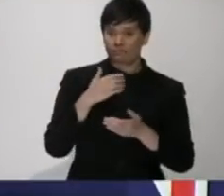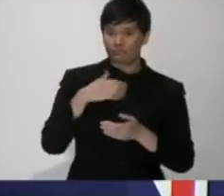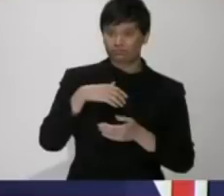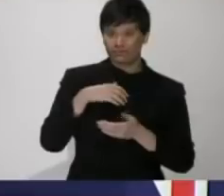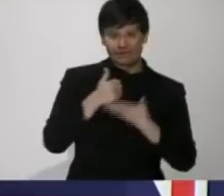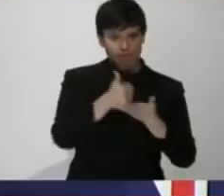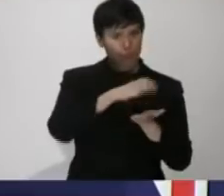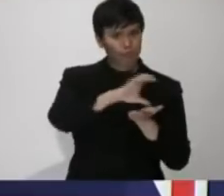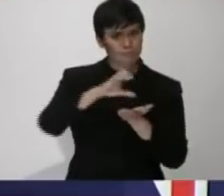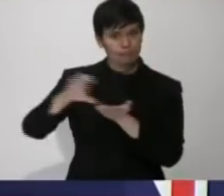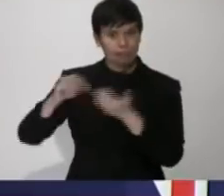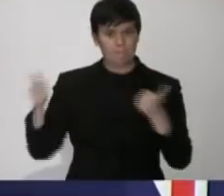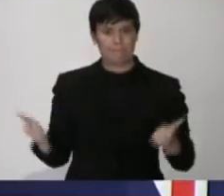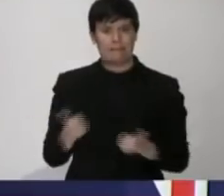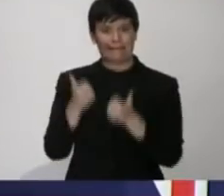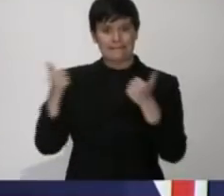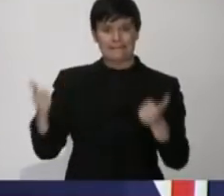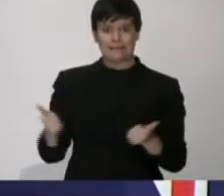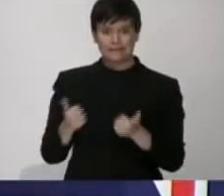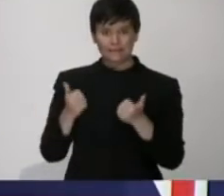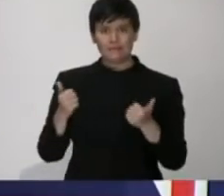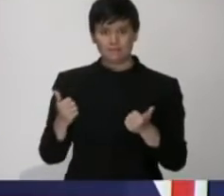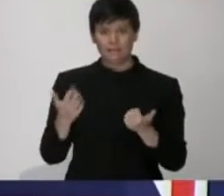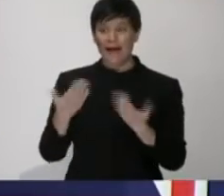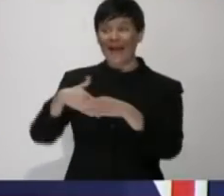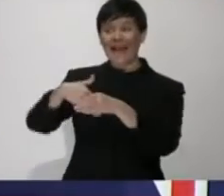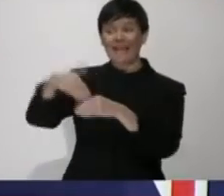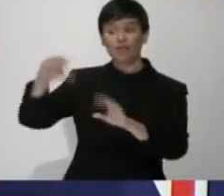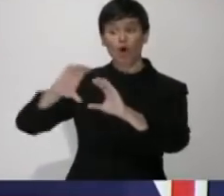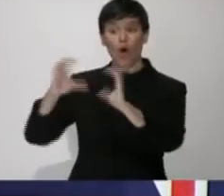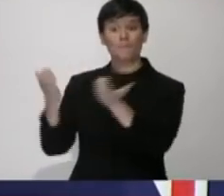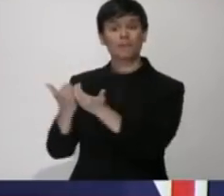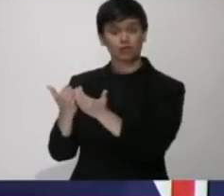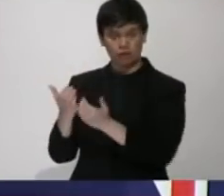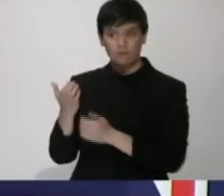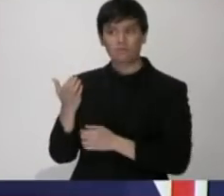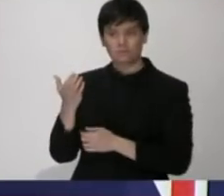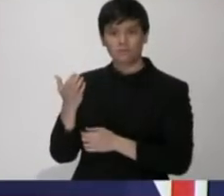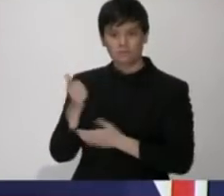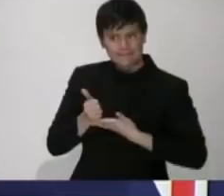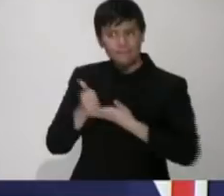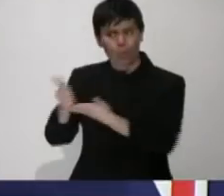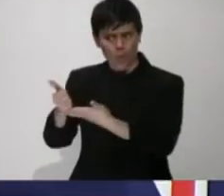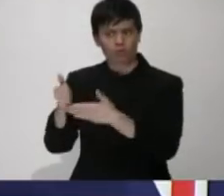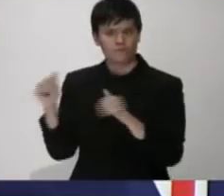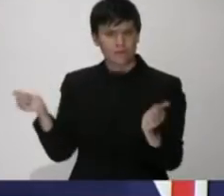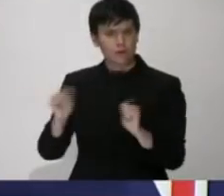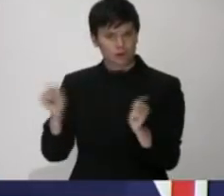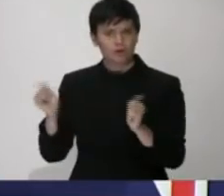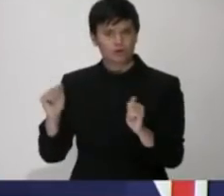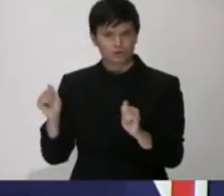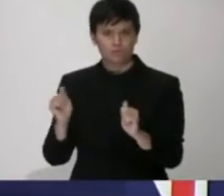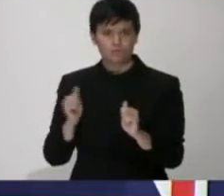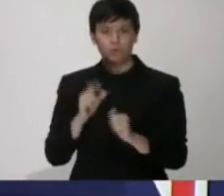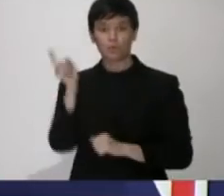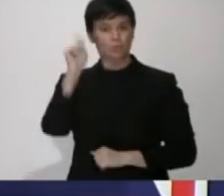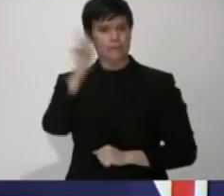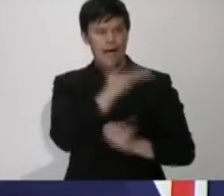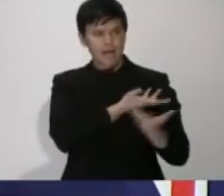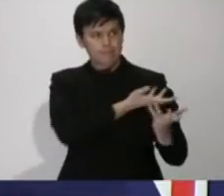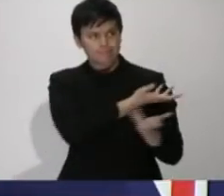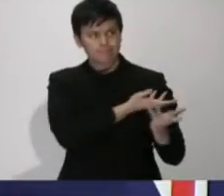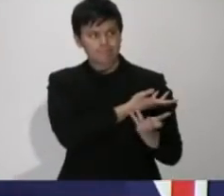more because of the circumstances of holding the election. Minister Little and I actually spoke about that briefly today and agreed that